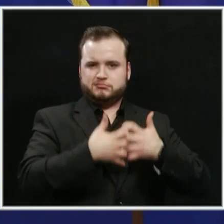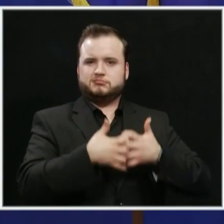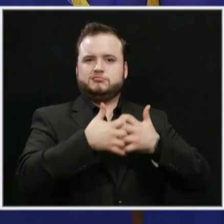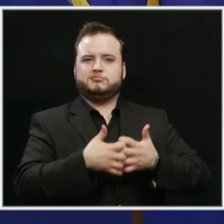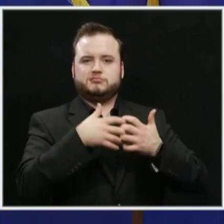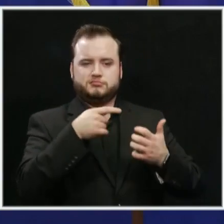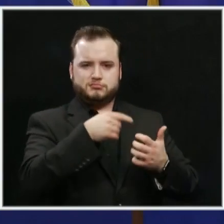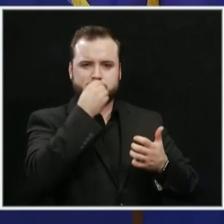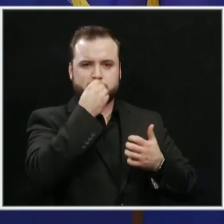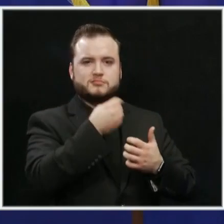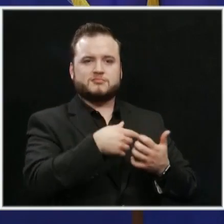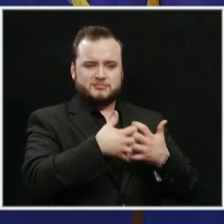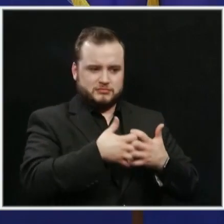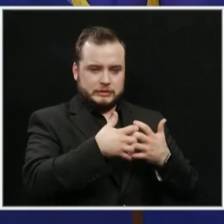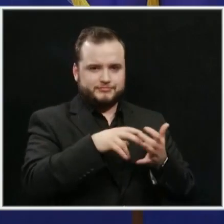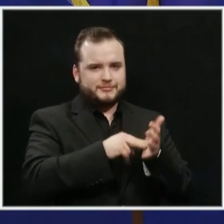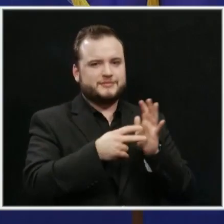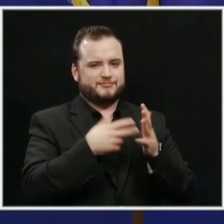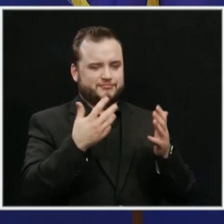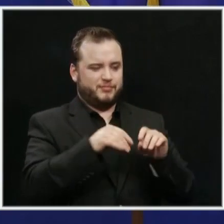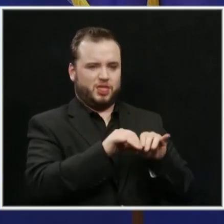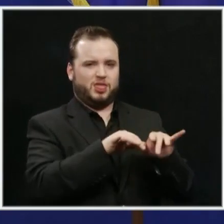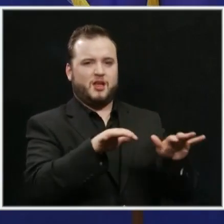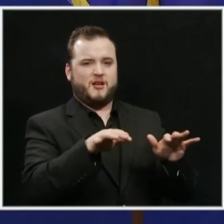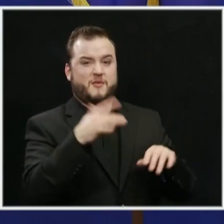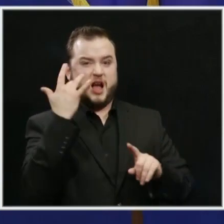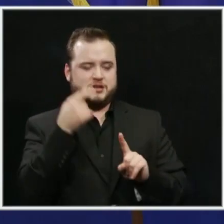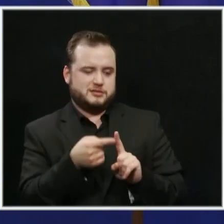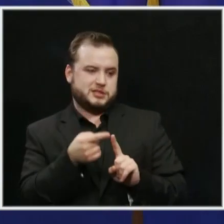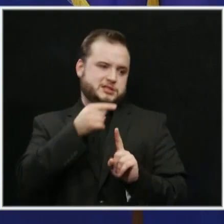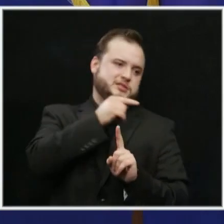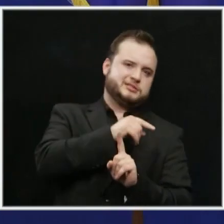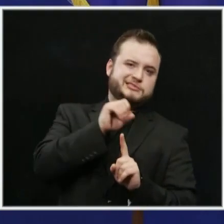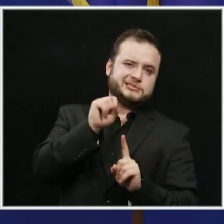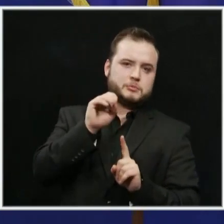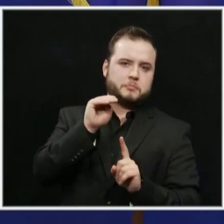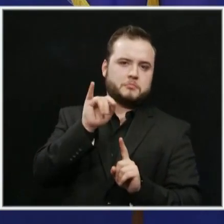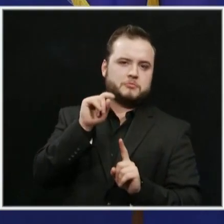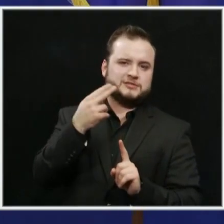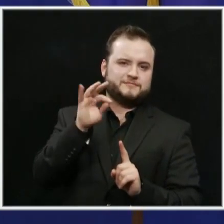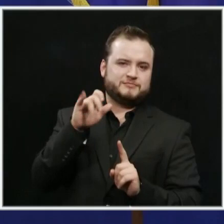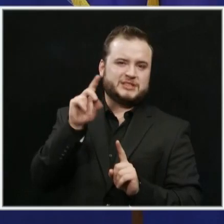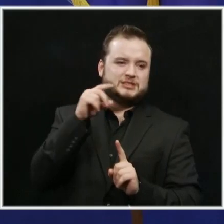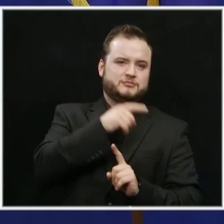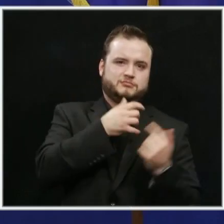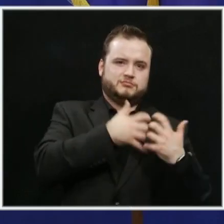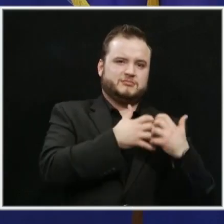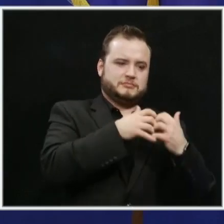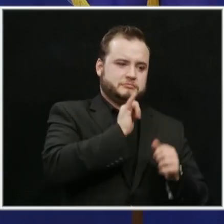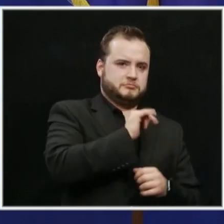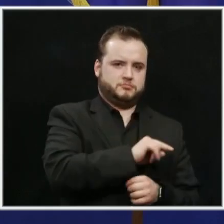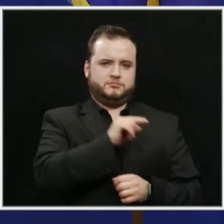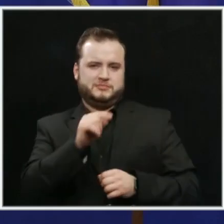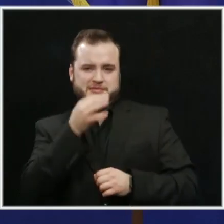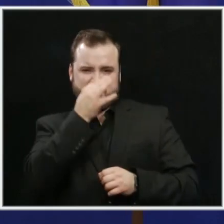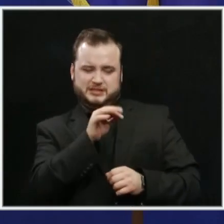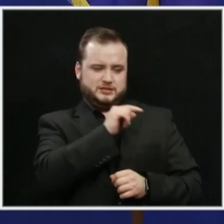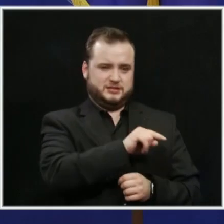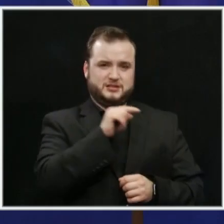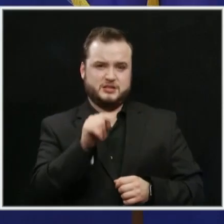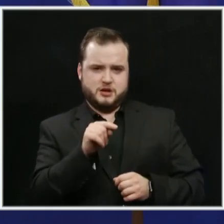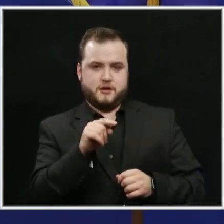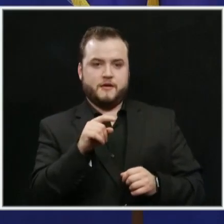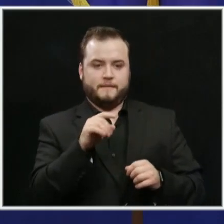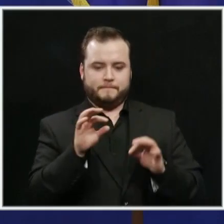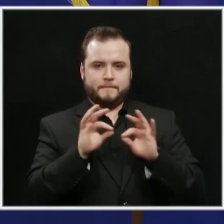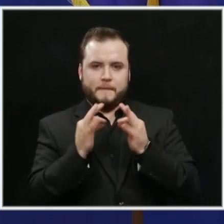from South Dakota. There's also a lot of family members that work in both plants. And so there was a lot of cross work that went